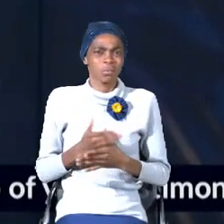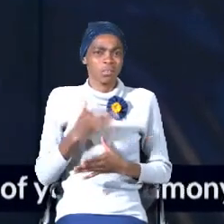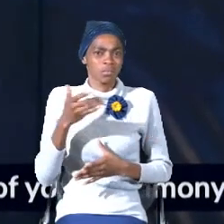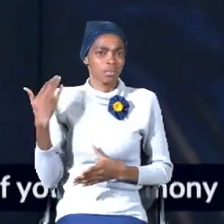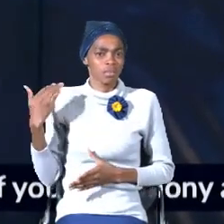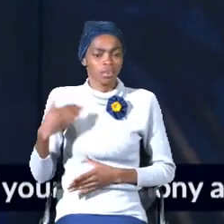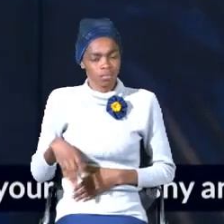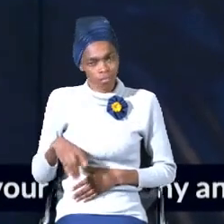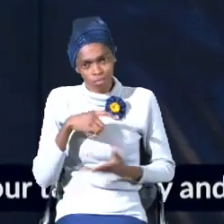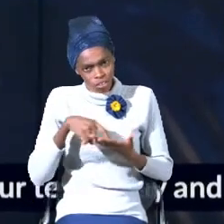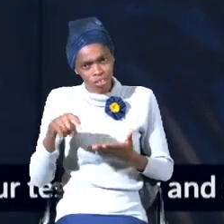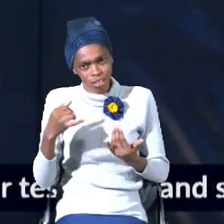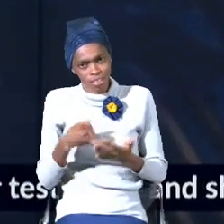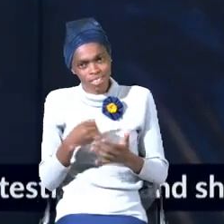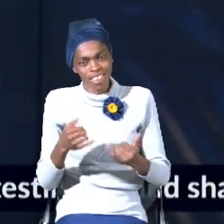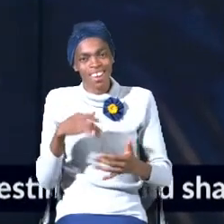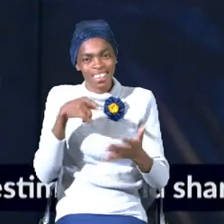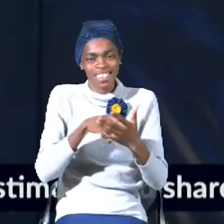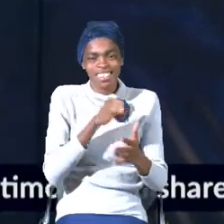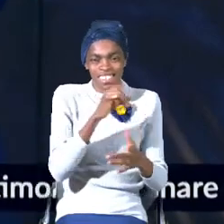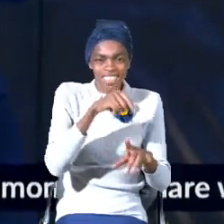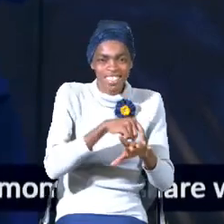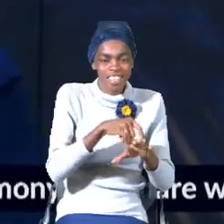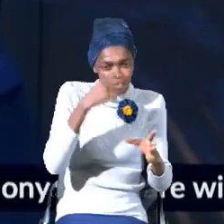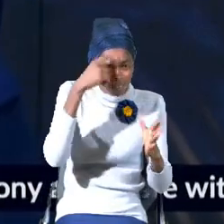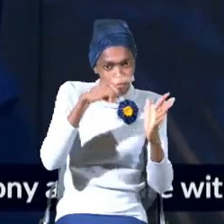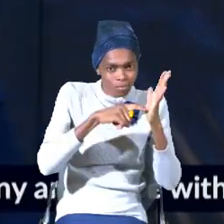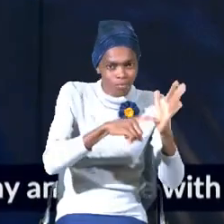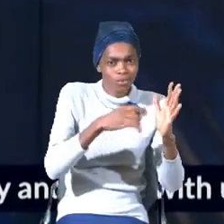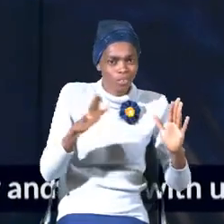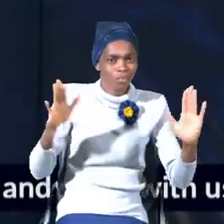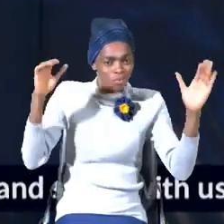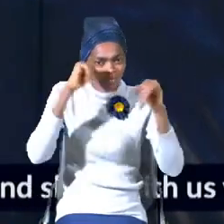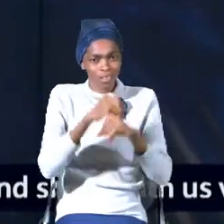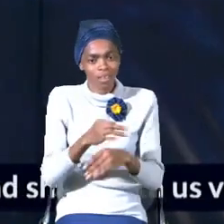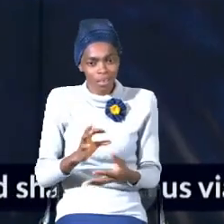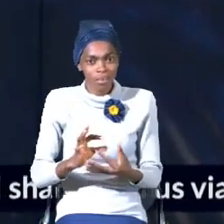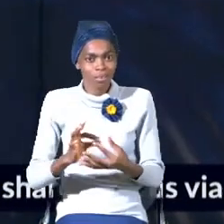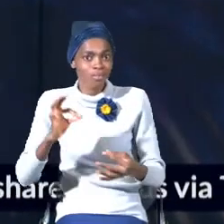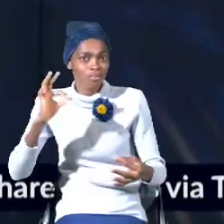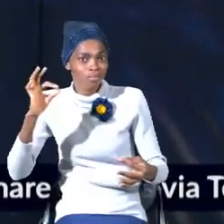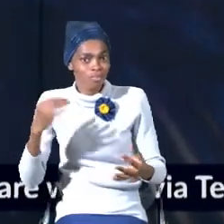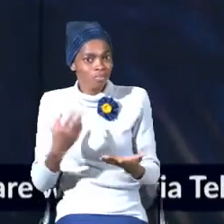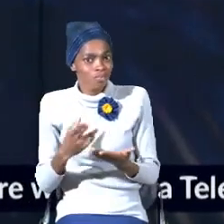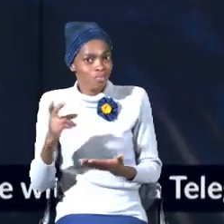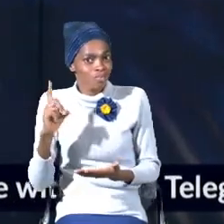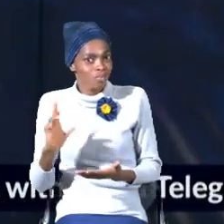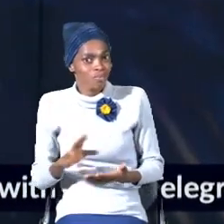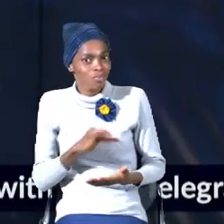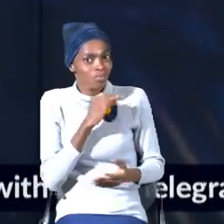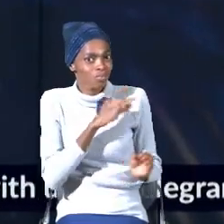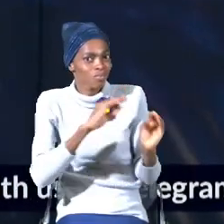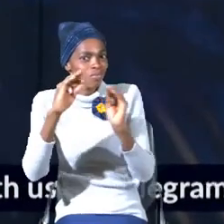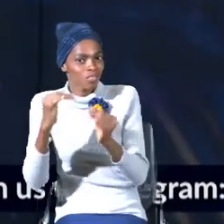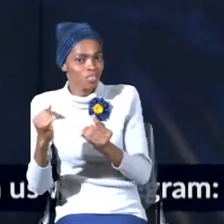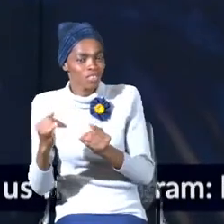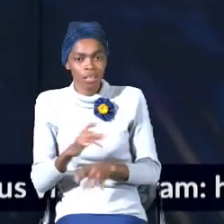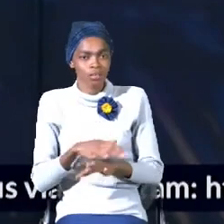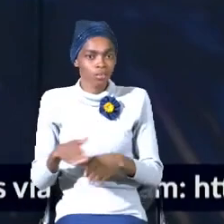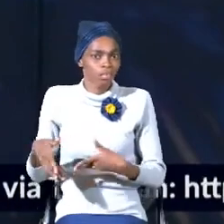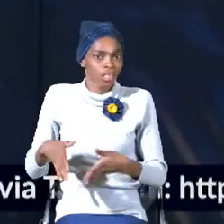This is a time of manifestation. The Spirit is moving right now. Don't let him leave you. This is a night